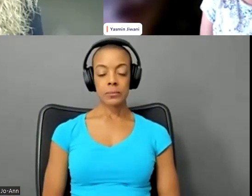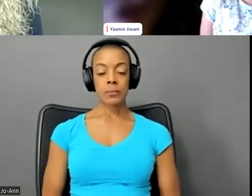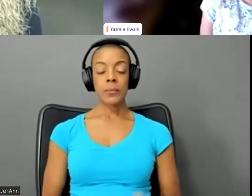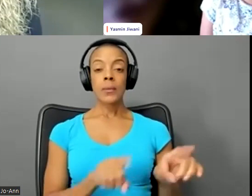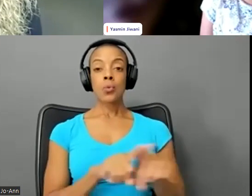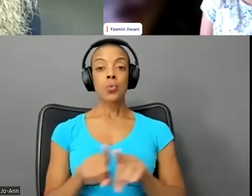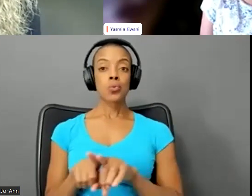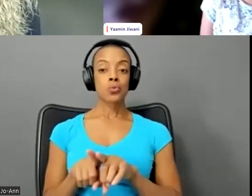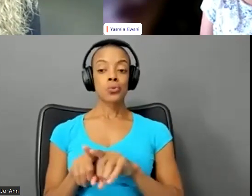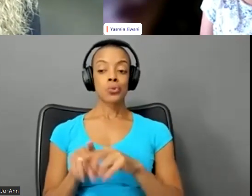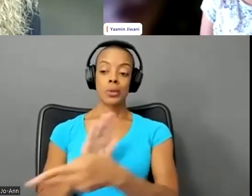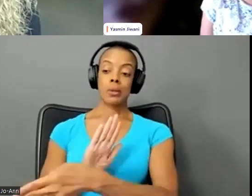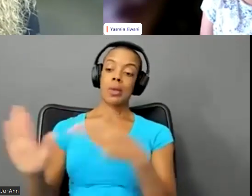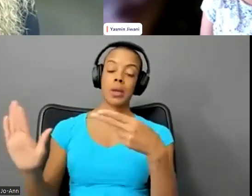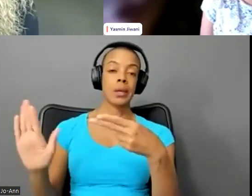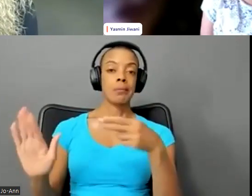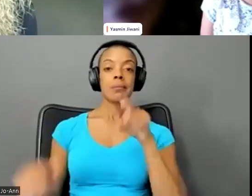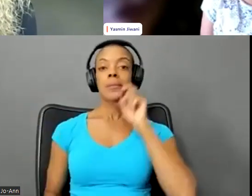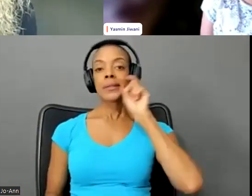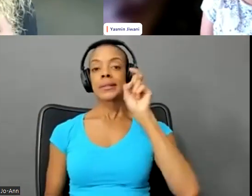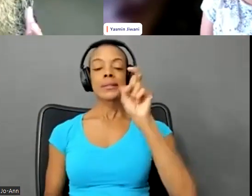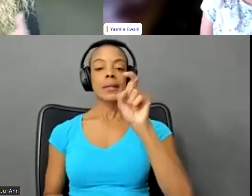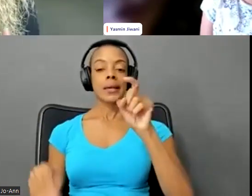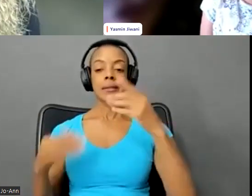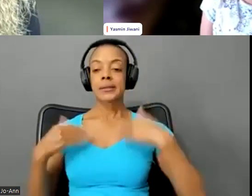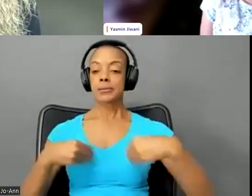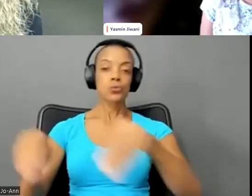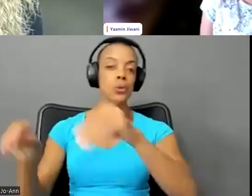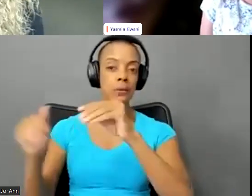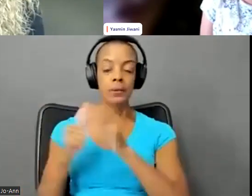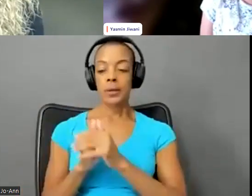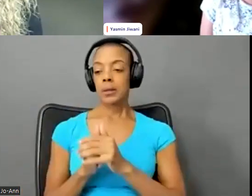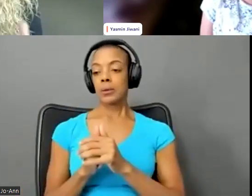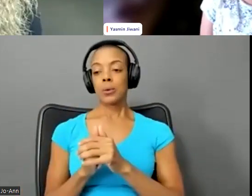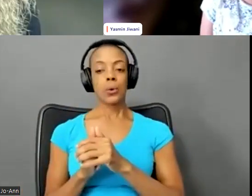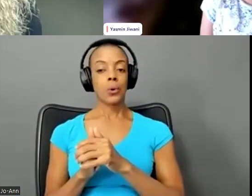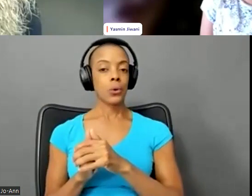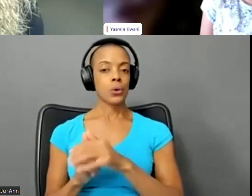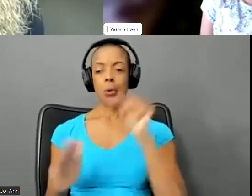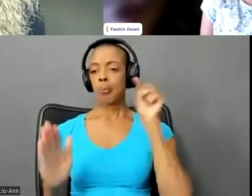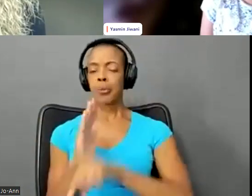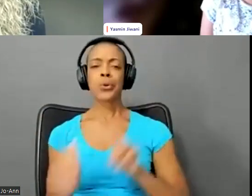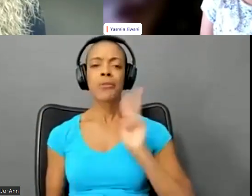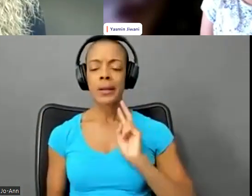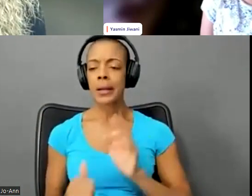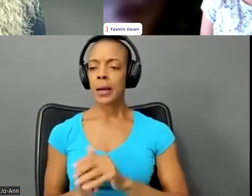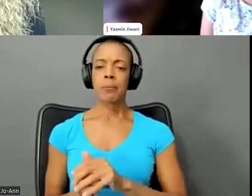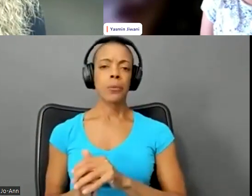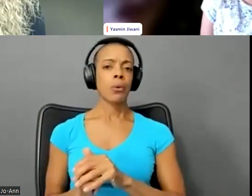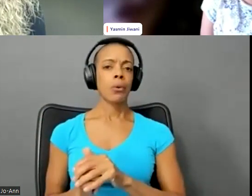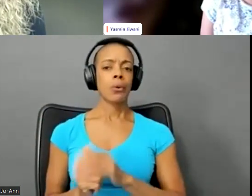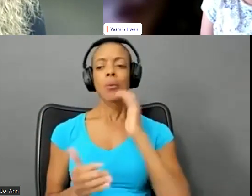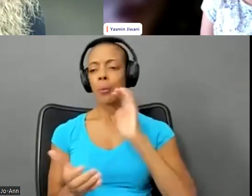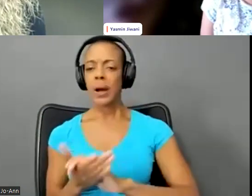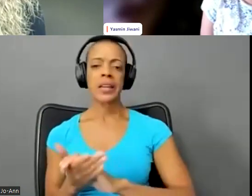as a sex traffic victim, or, you know, a spousal domestic violence, you know, murder victim, or those